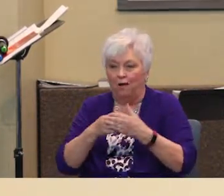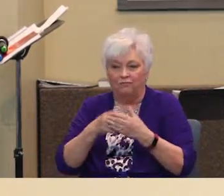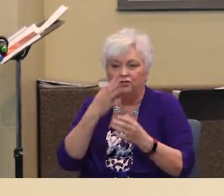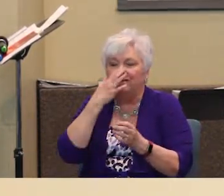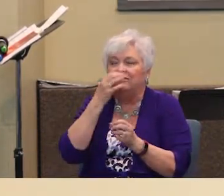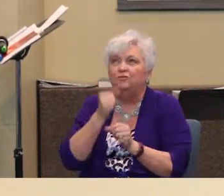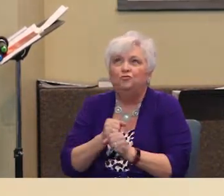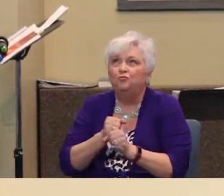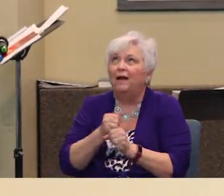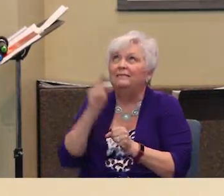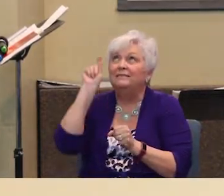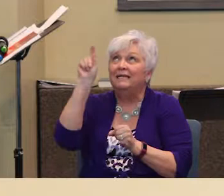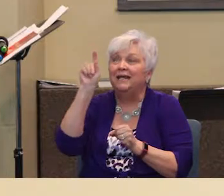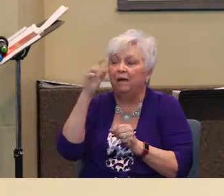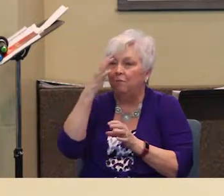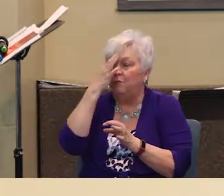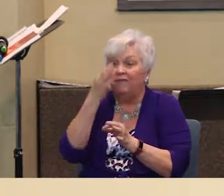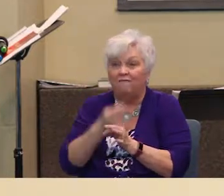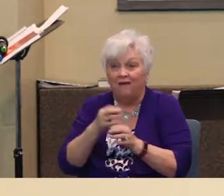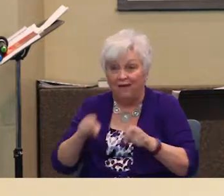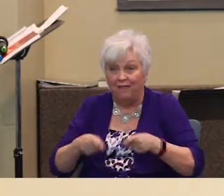and live for him.